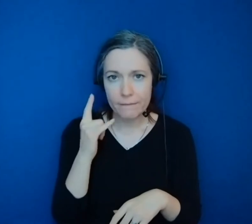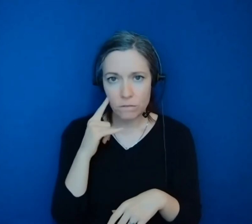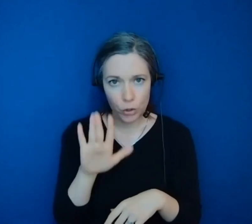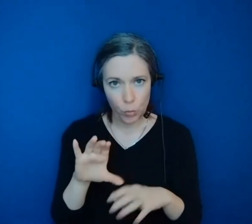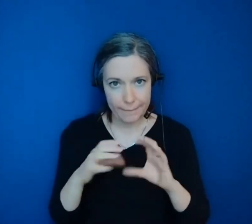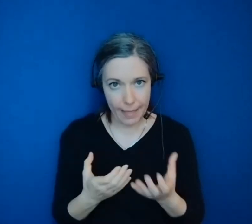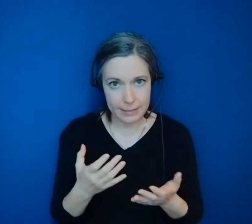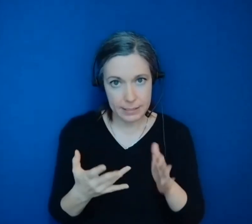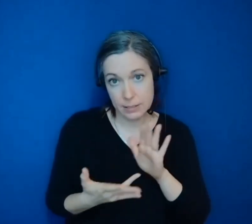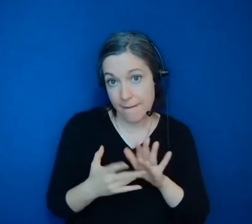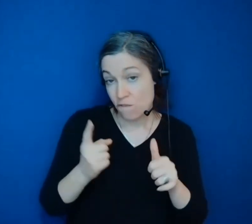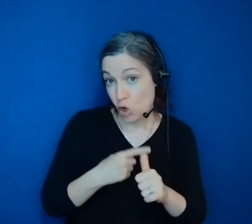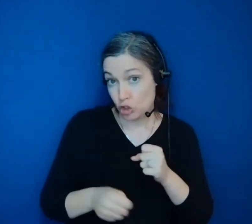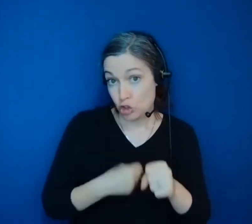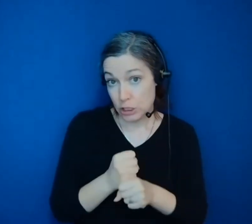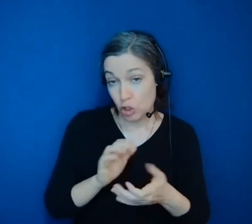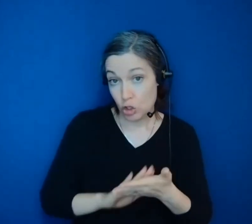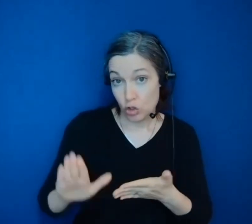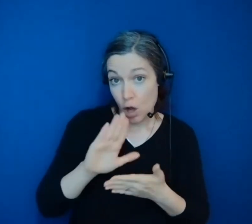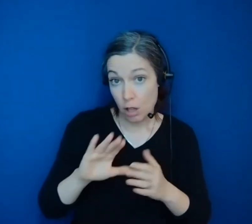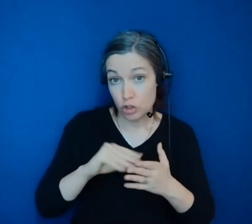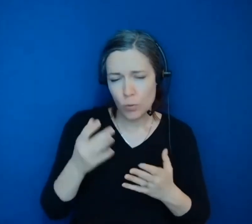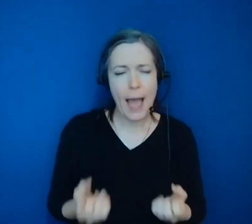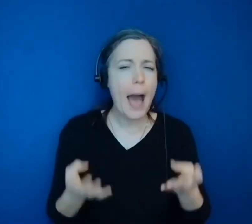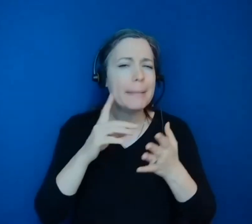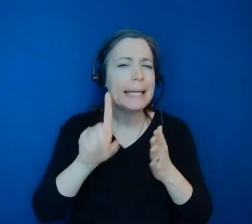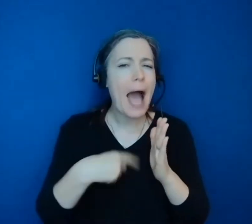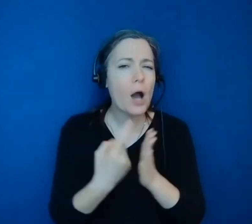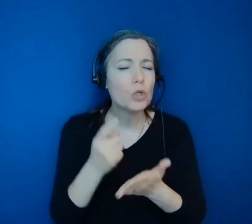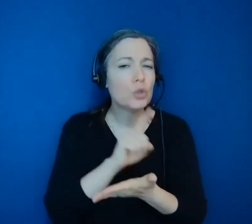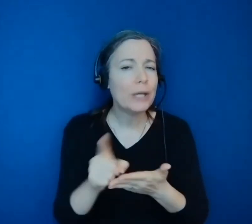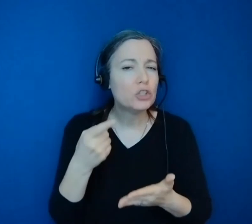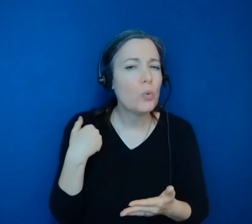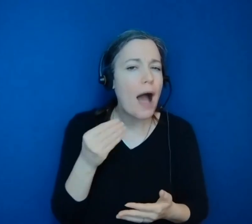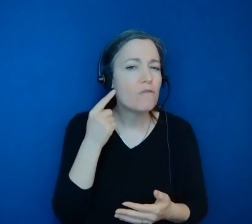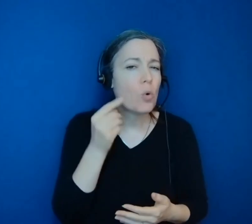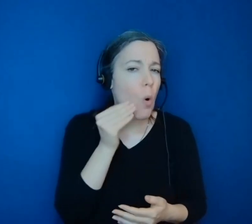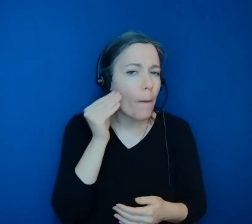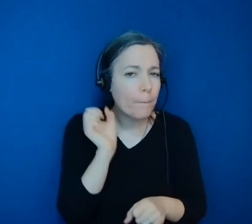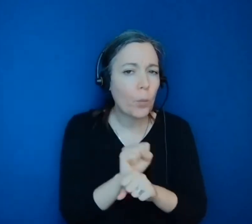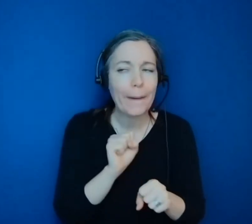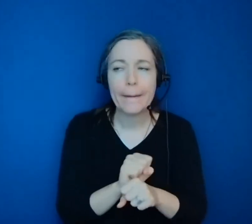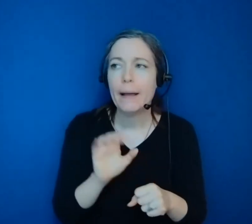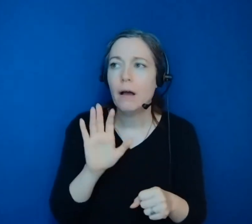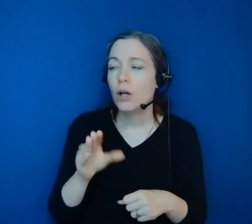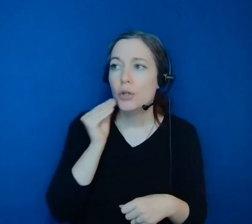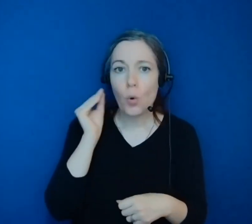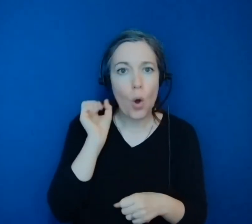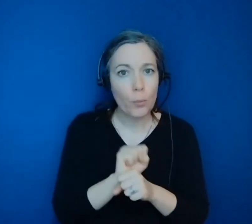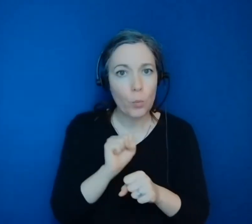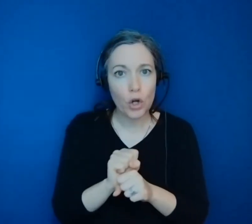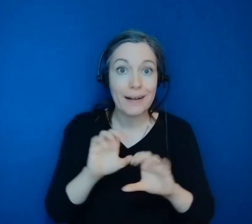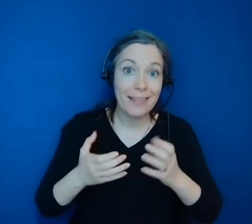first year college student how. How, how many hours a week do you have homework or are your is your homework mostly or your